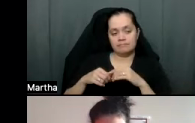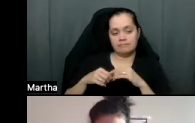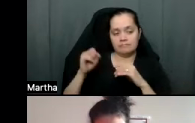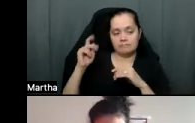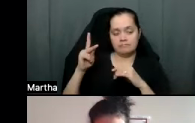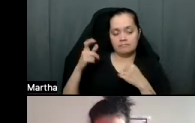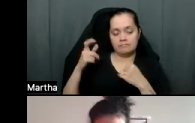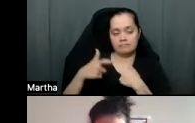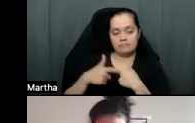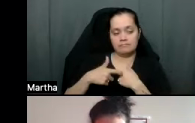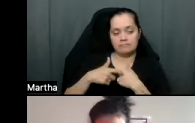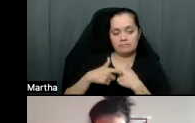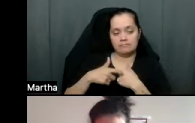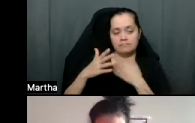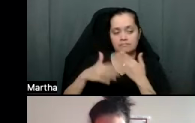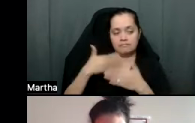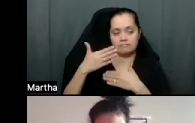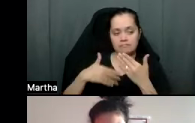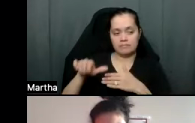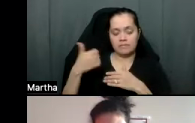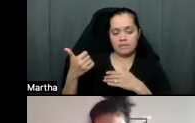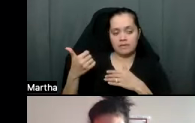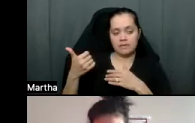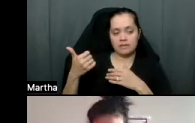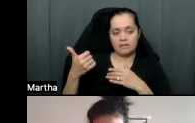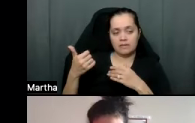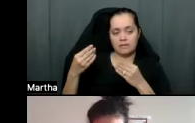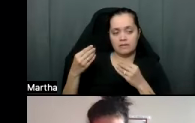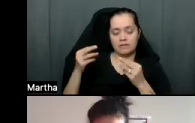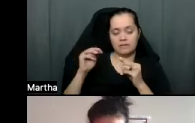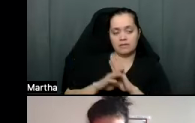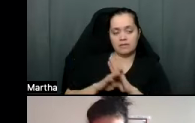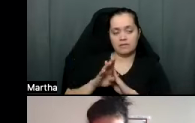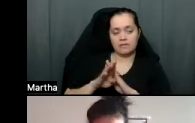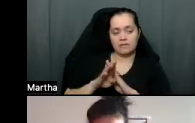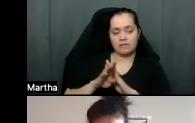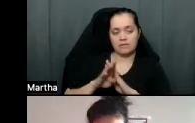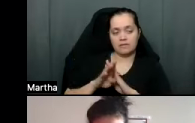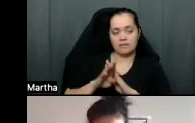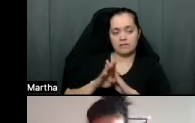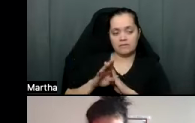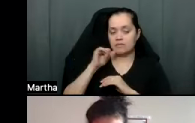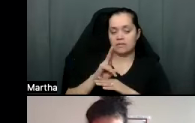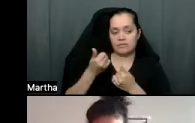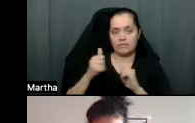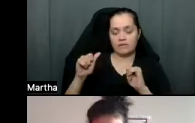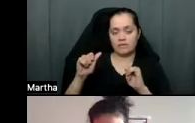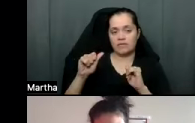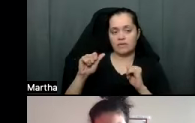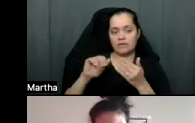Okay, time passes, other models are developed. I'm not giving you every urban model today, but I'm trying to show